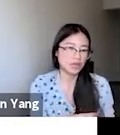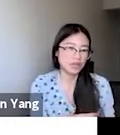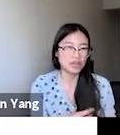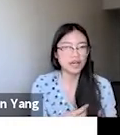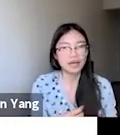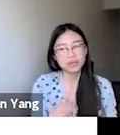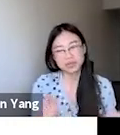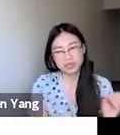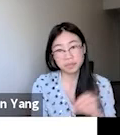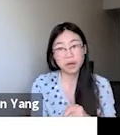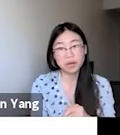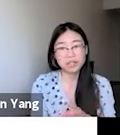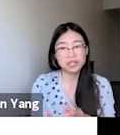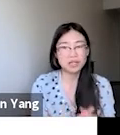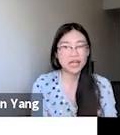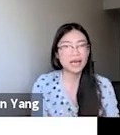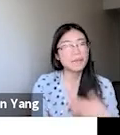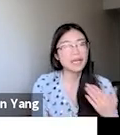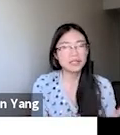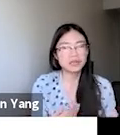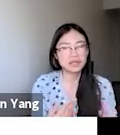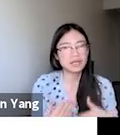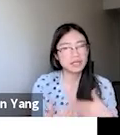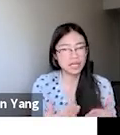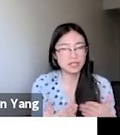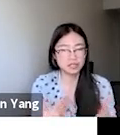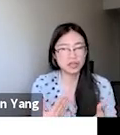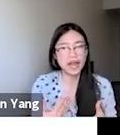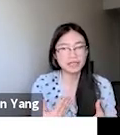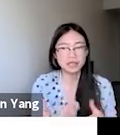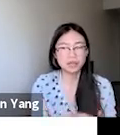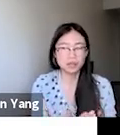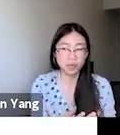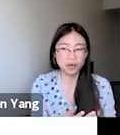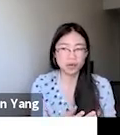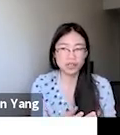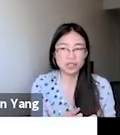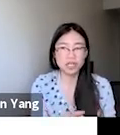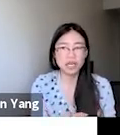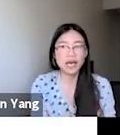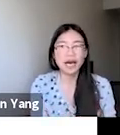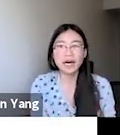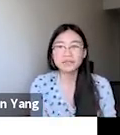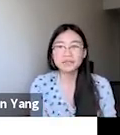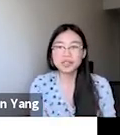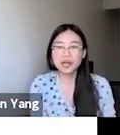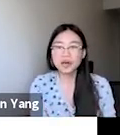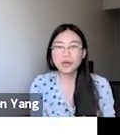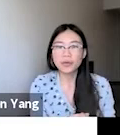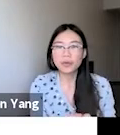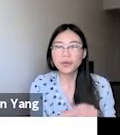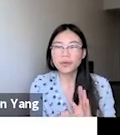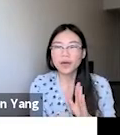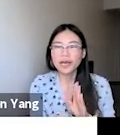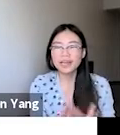is bigger and which is smaller, and by using and interacting with waters.